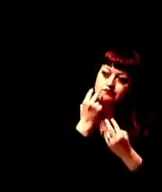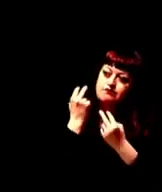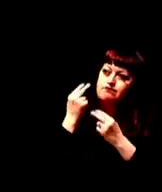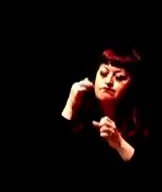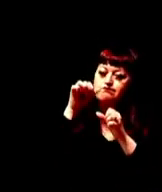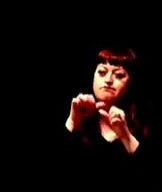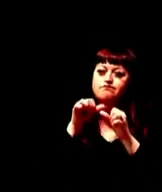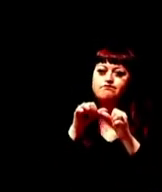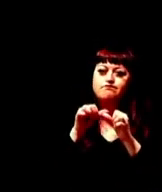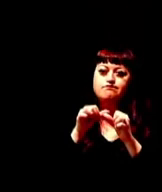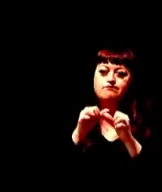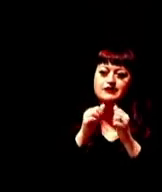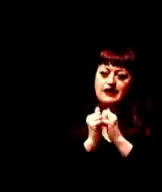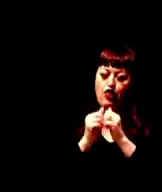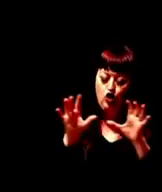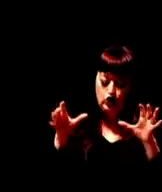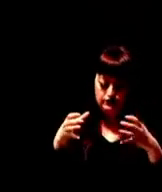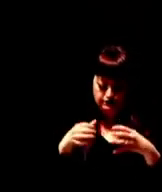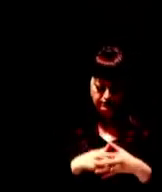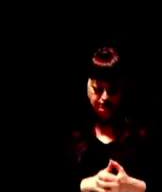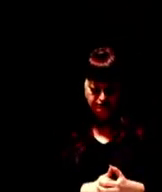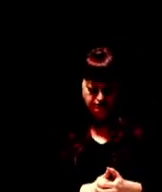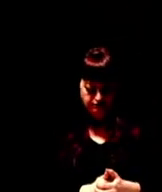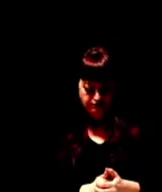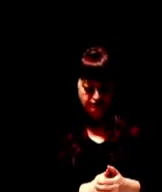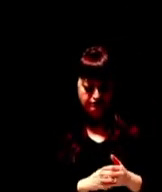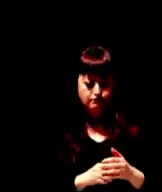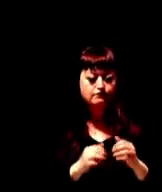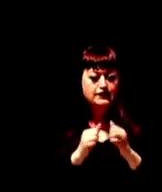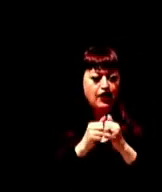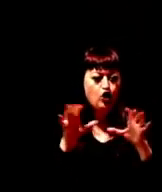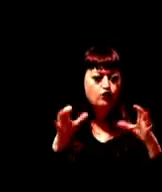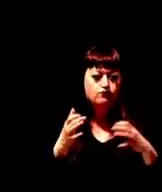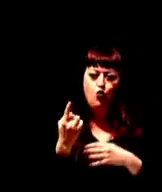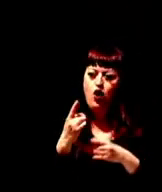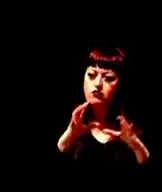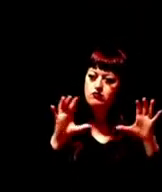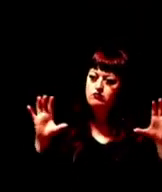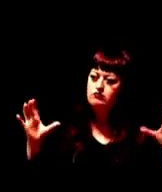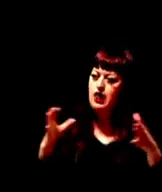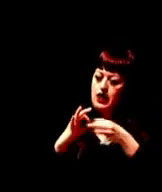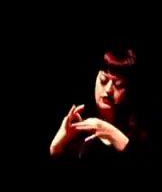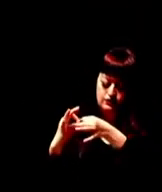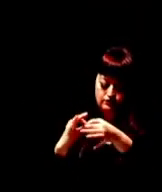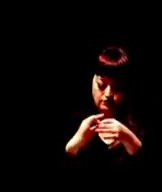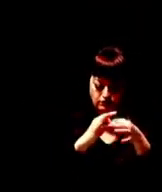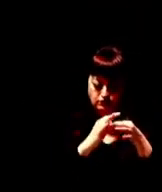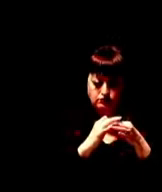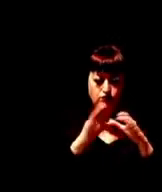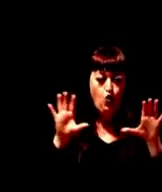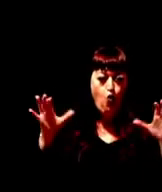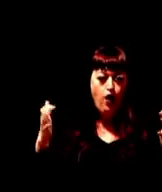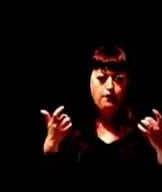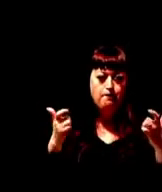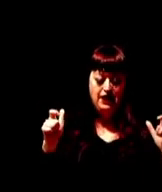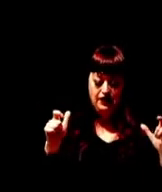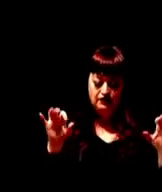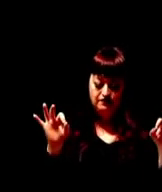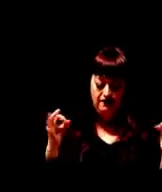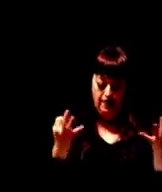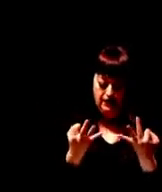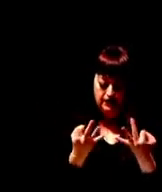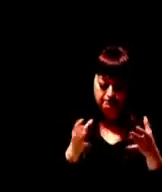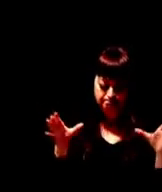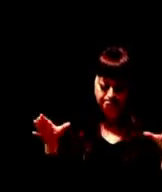together. Together, as one class, as one big